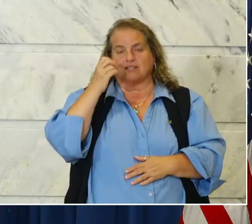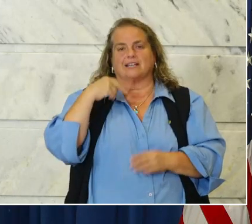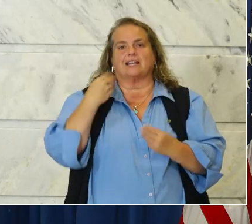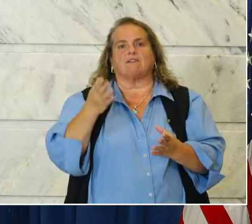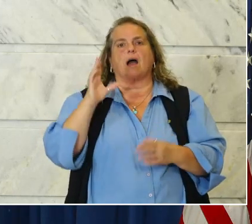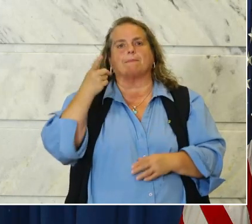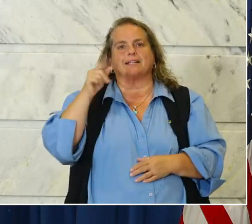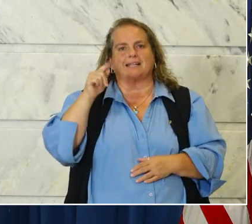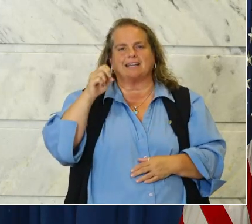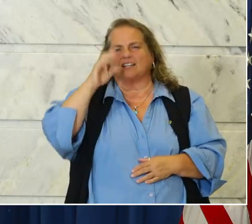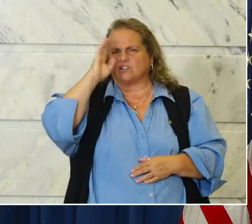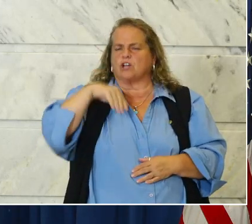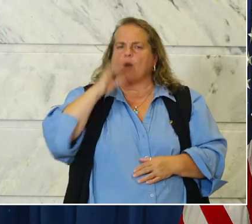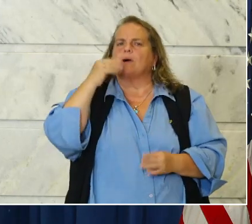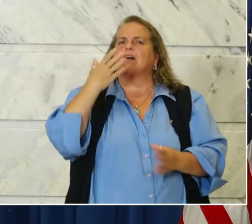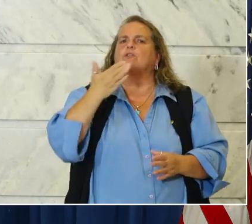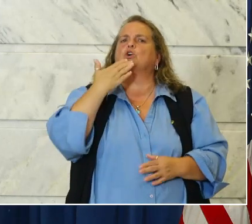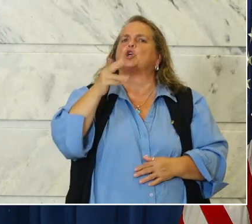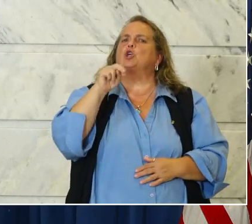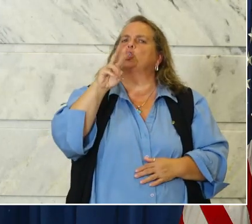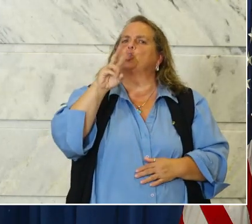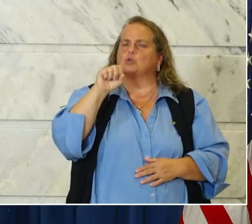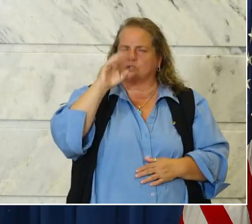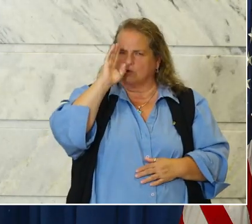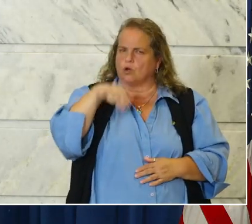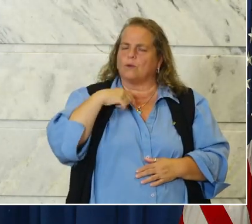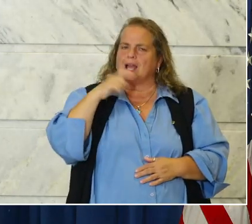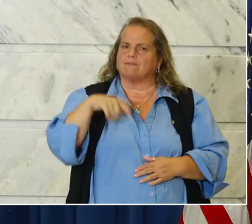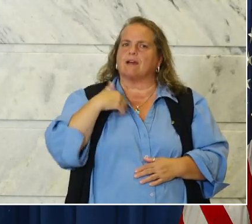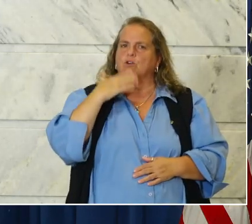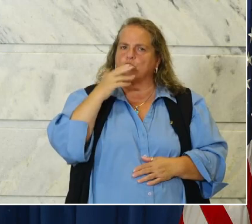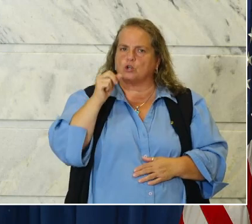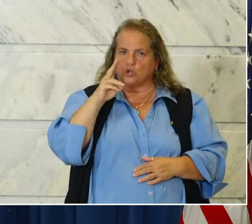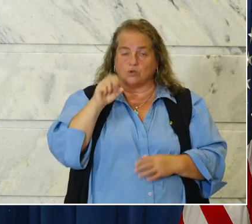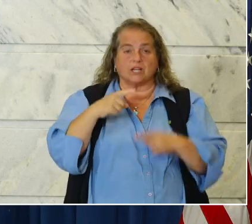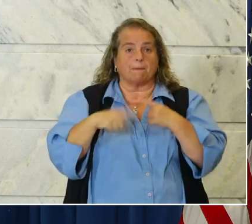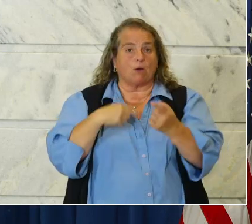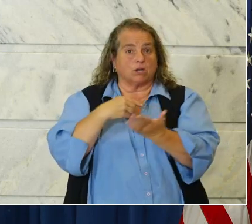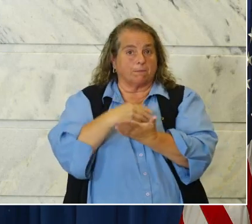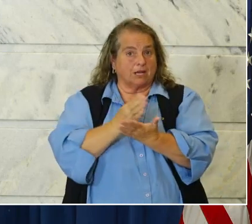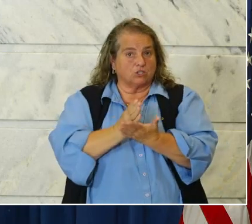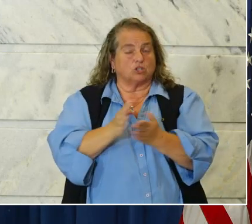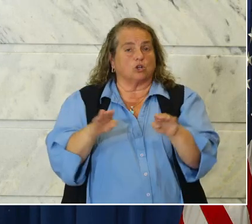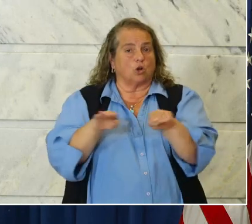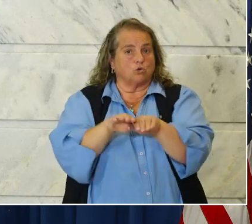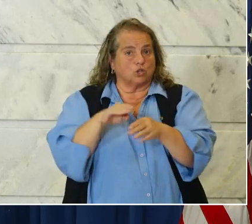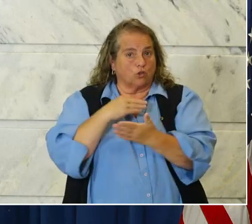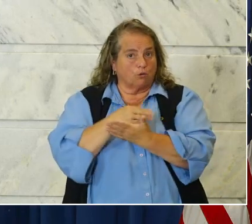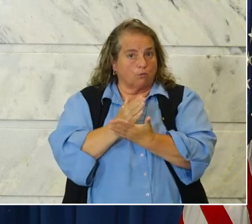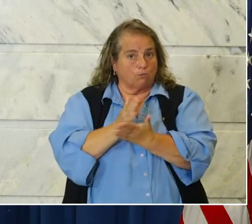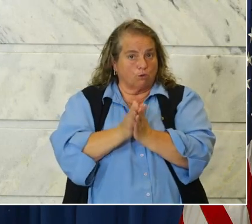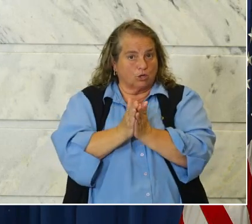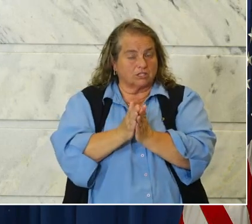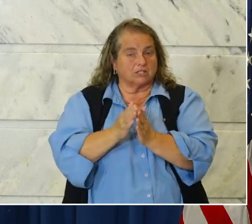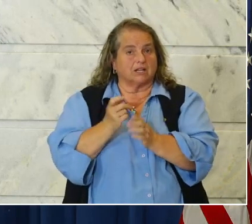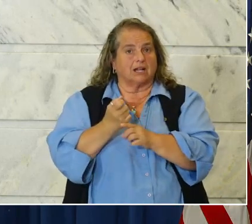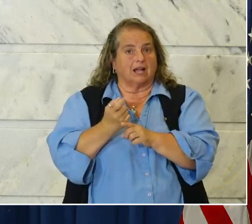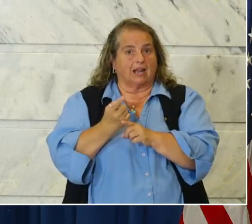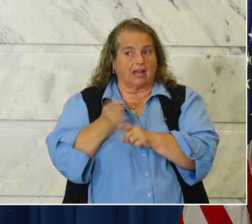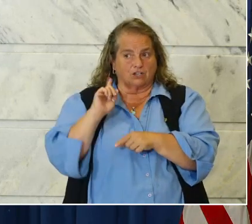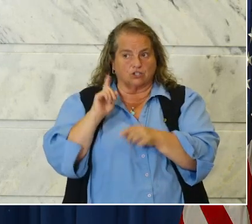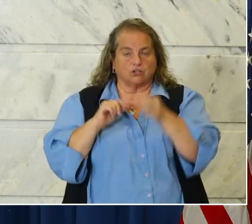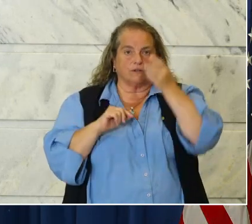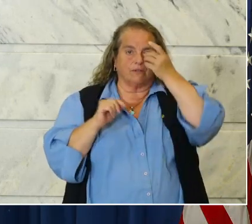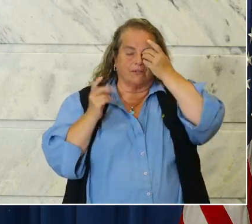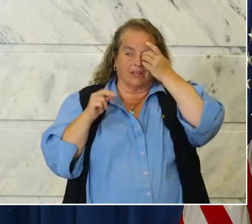need good news today too, on closing our books on the budget for the last year, and then we're going to give a UI update.